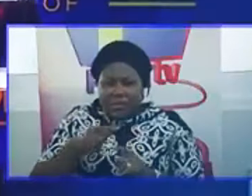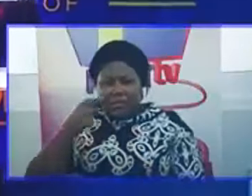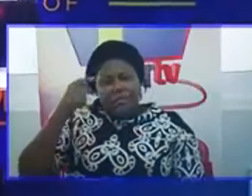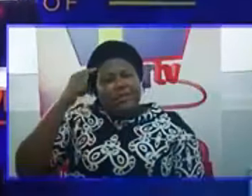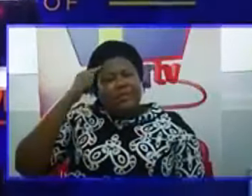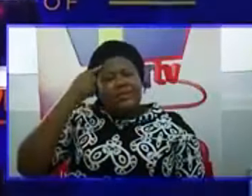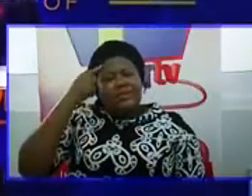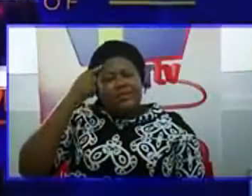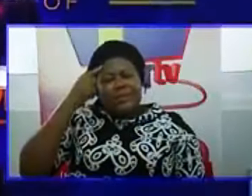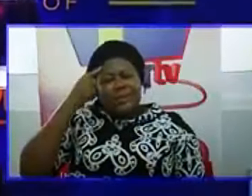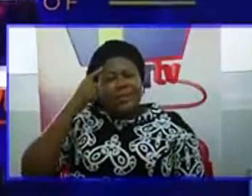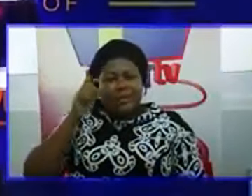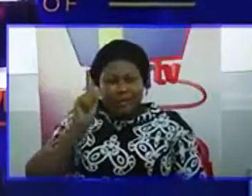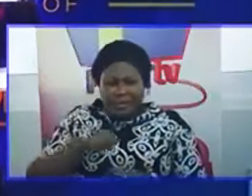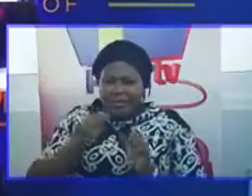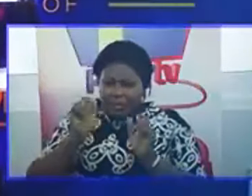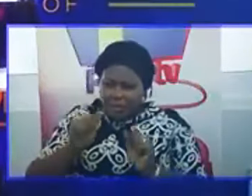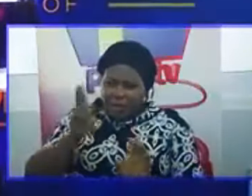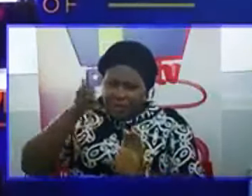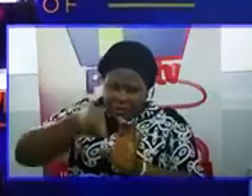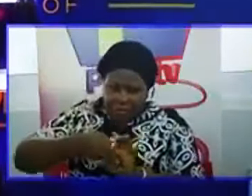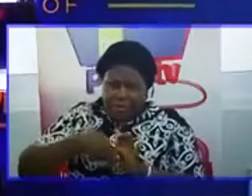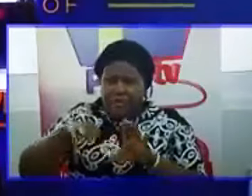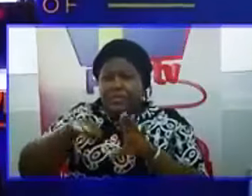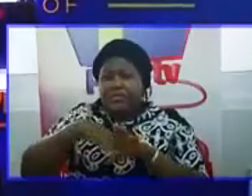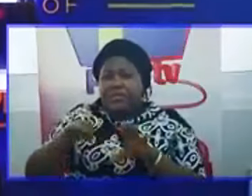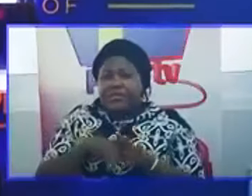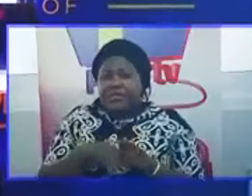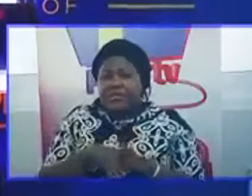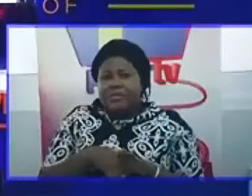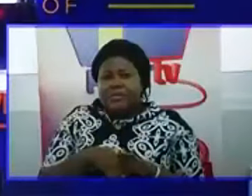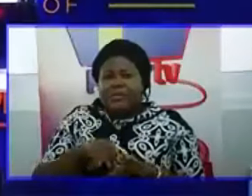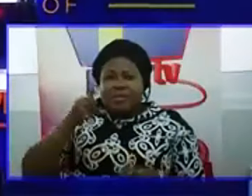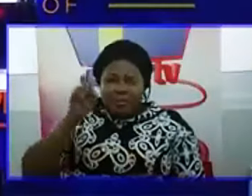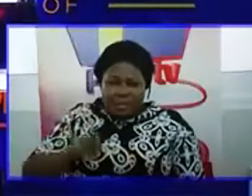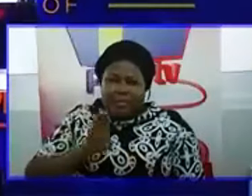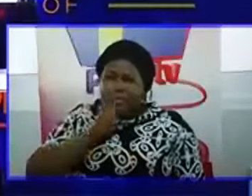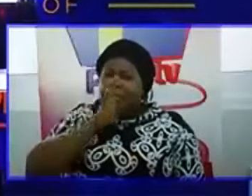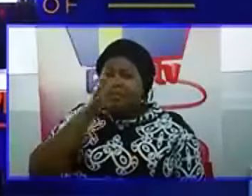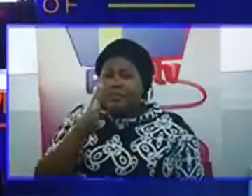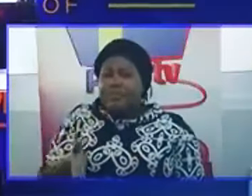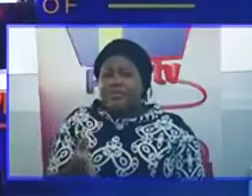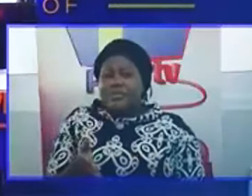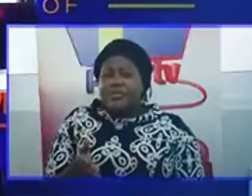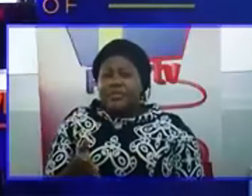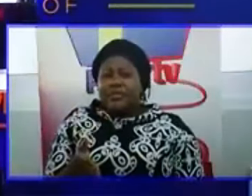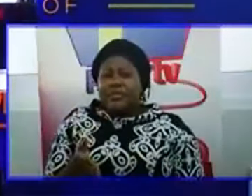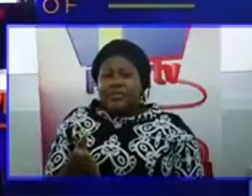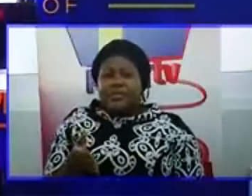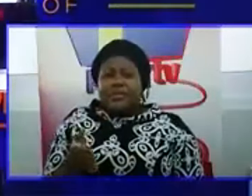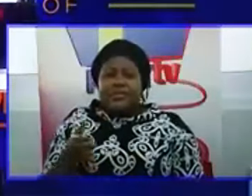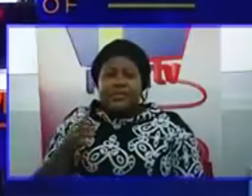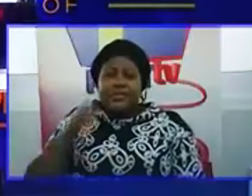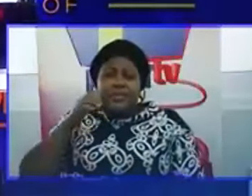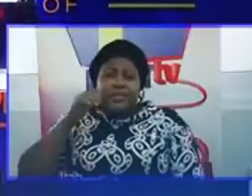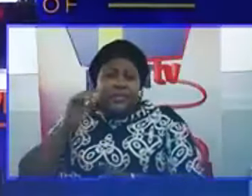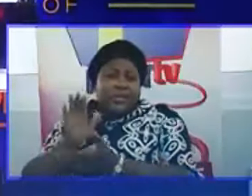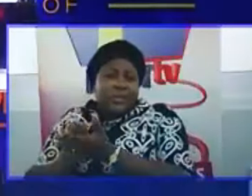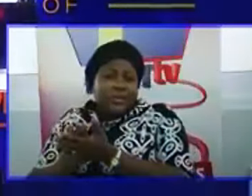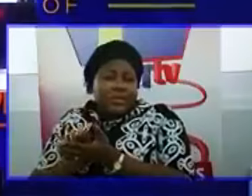could ask some permission. I have to be there. Then my wife said, do you have